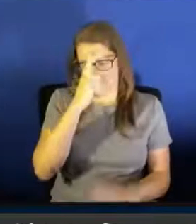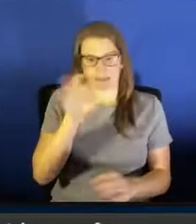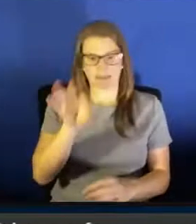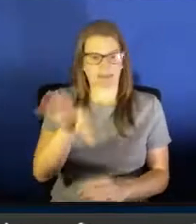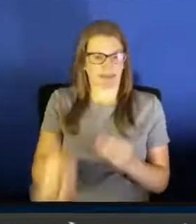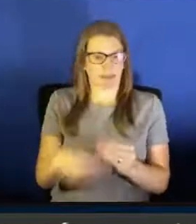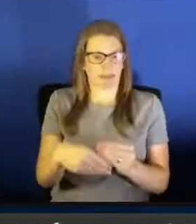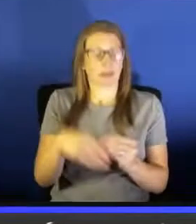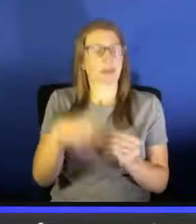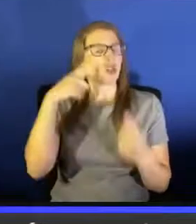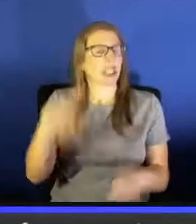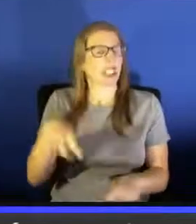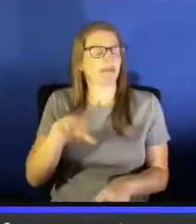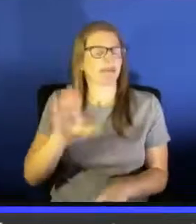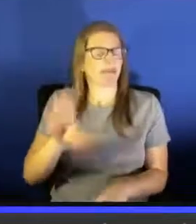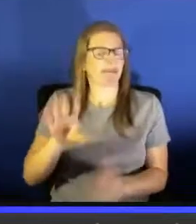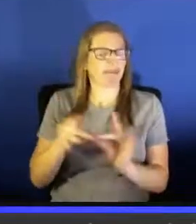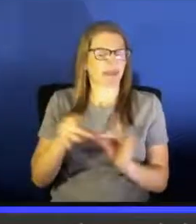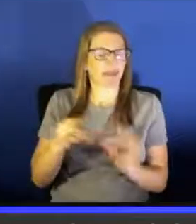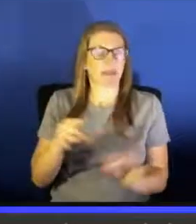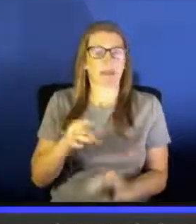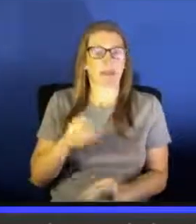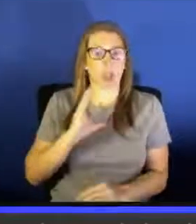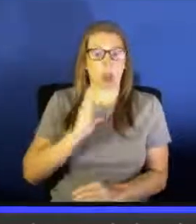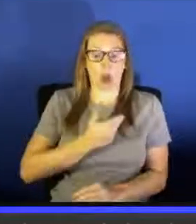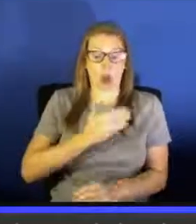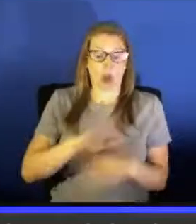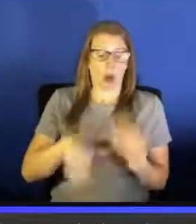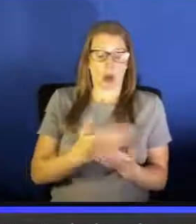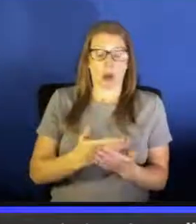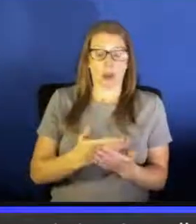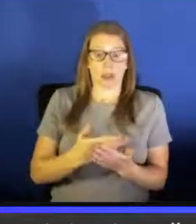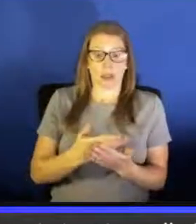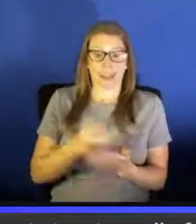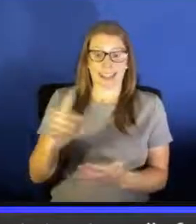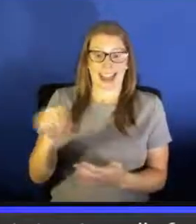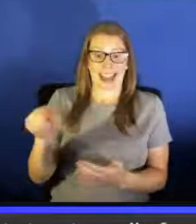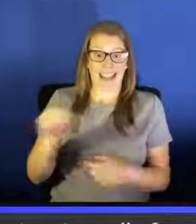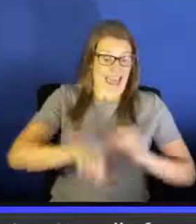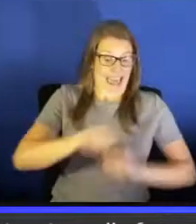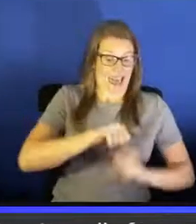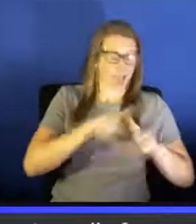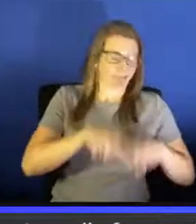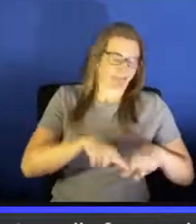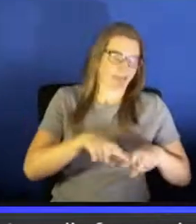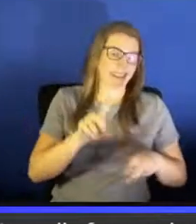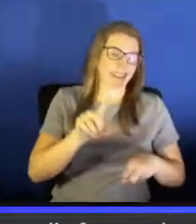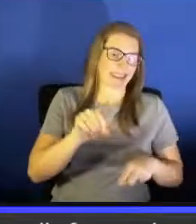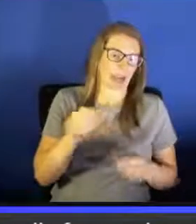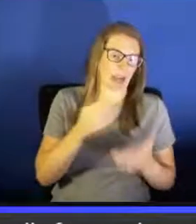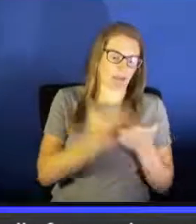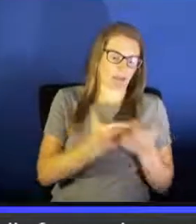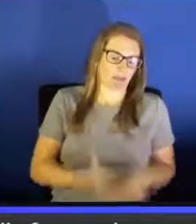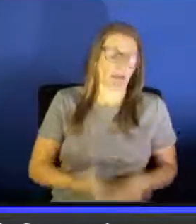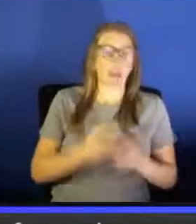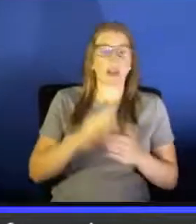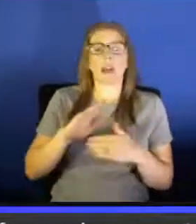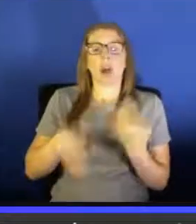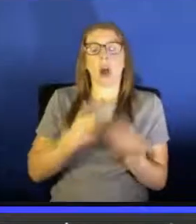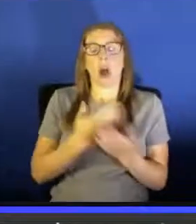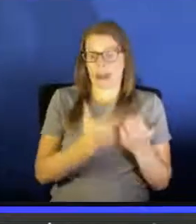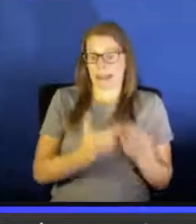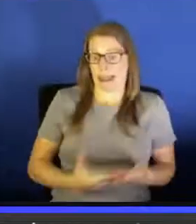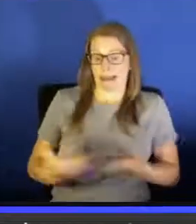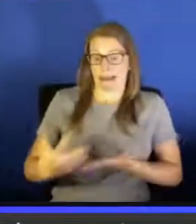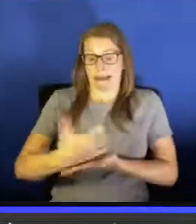agree. All of our data, right? Everything we do in science is based on data. All of our data were gathered in